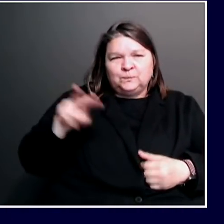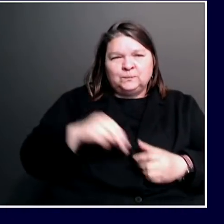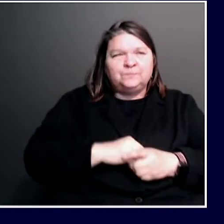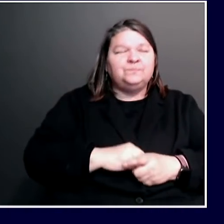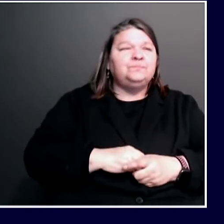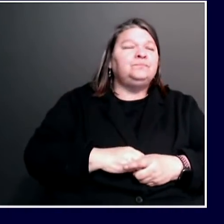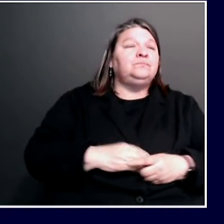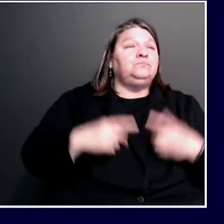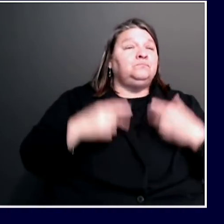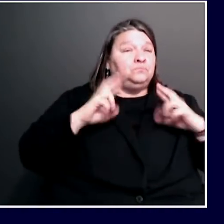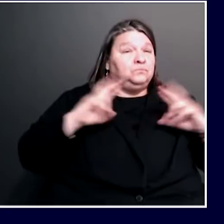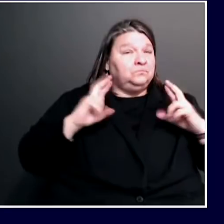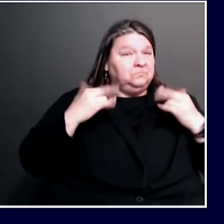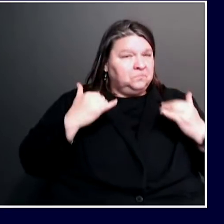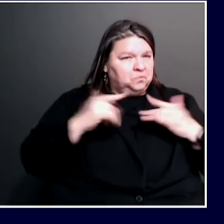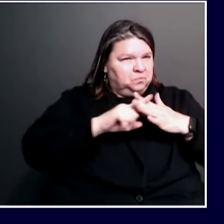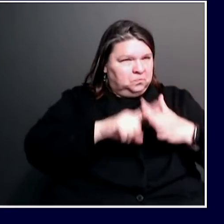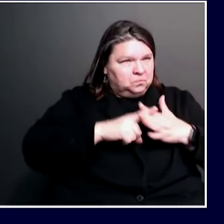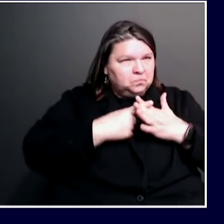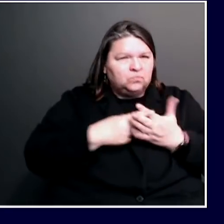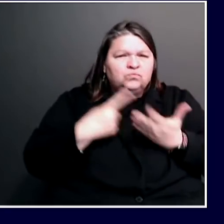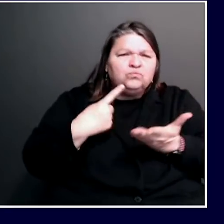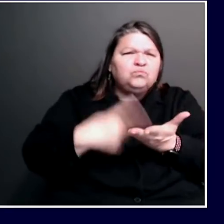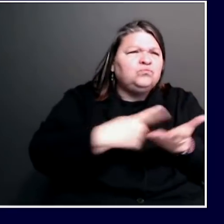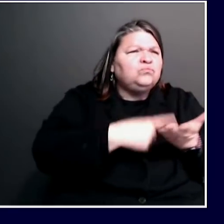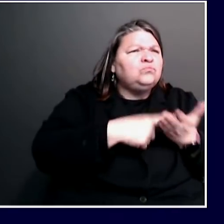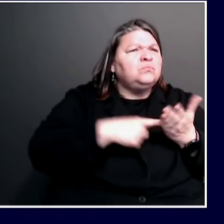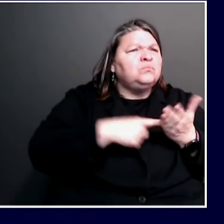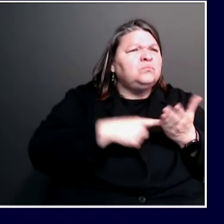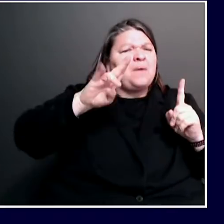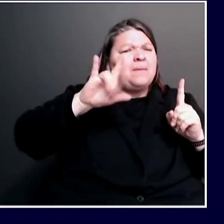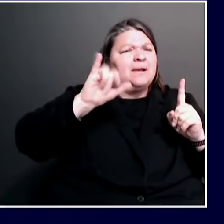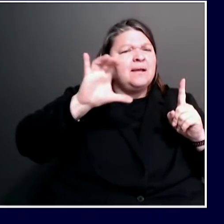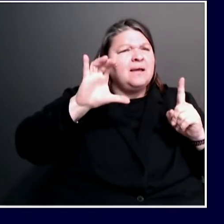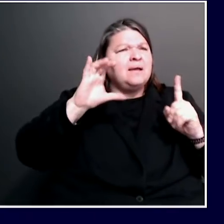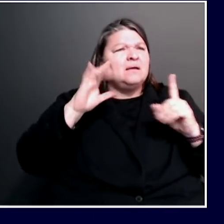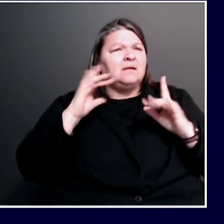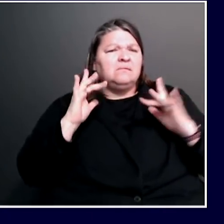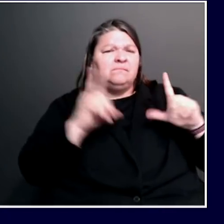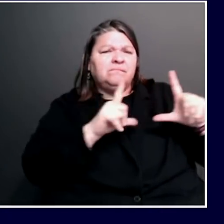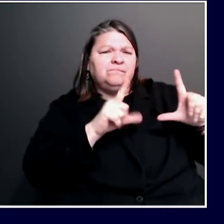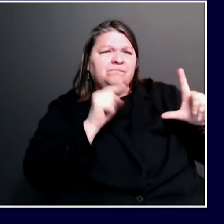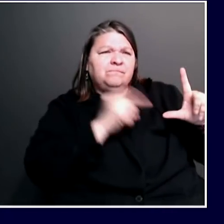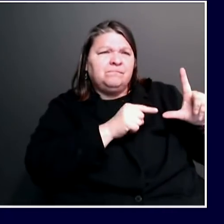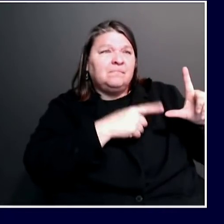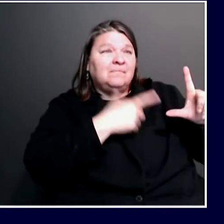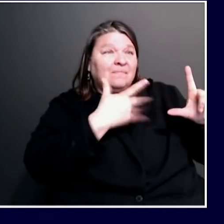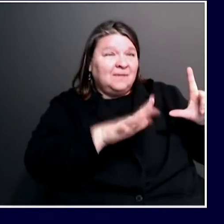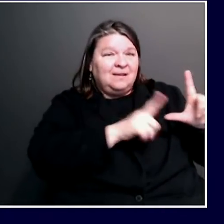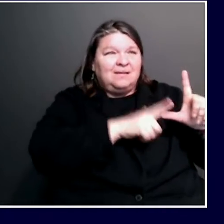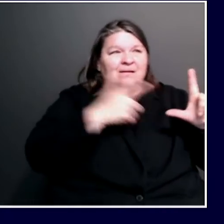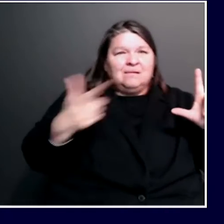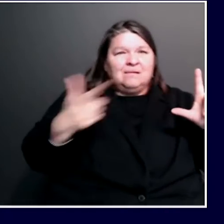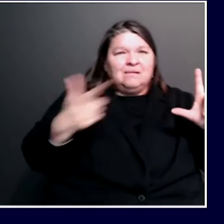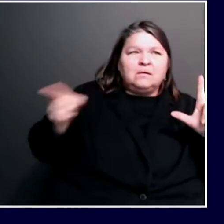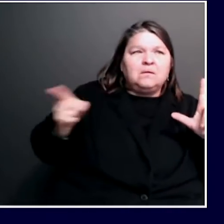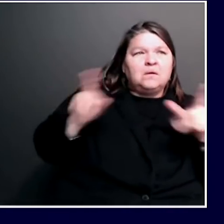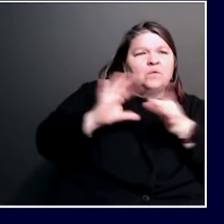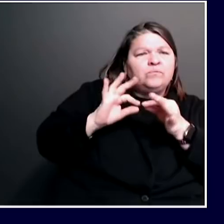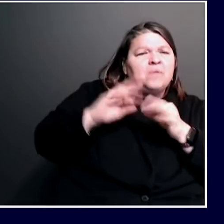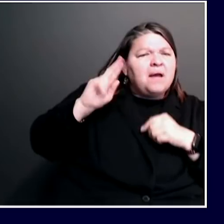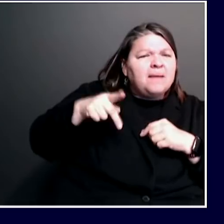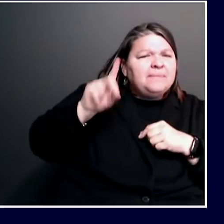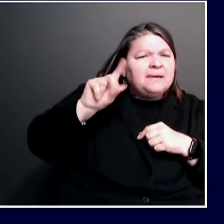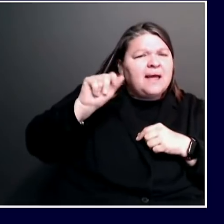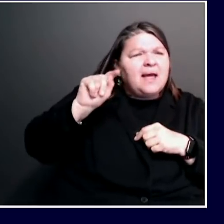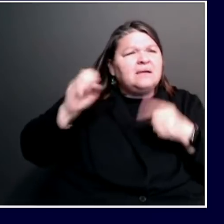talking about where we stand from a public health and epidemiology perspective, turn things over to the Commissioner for some updates on testing, and then talk about some